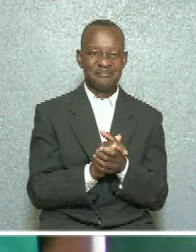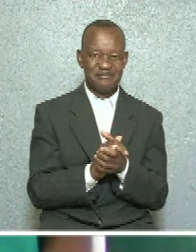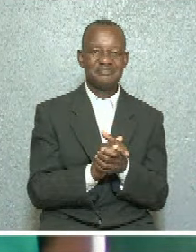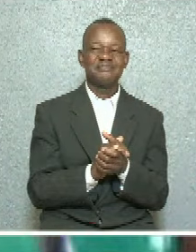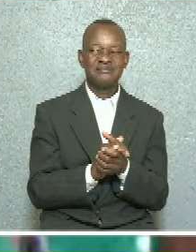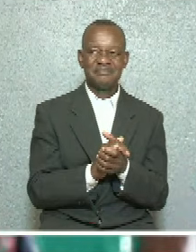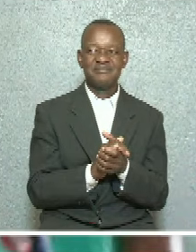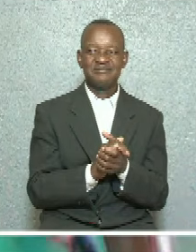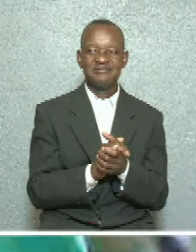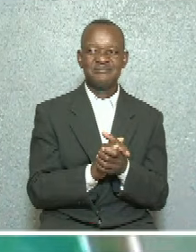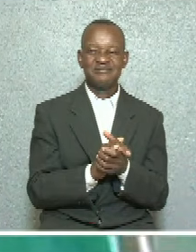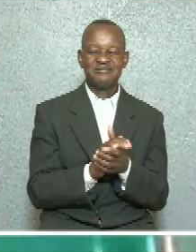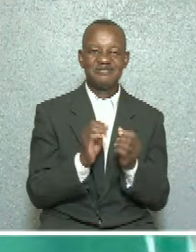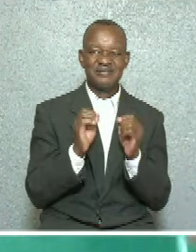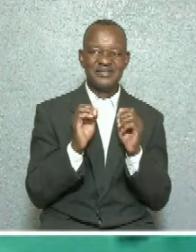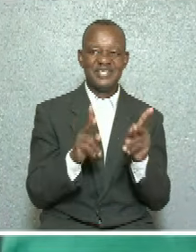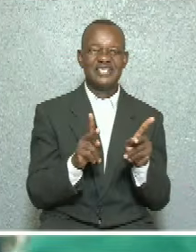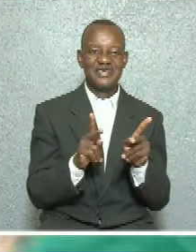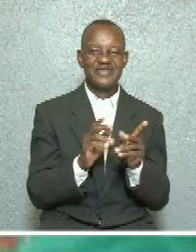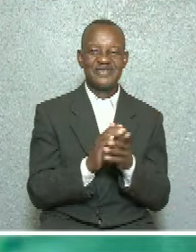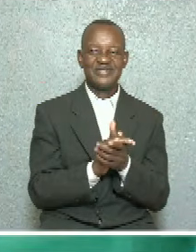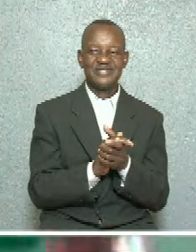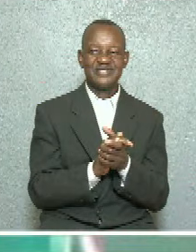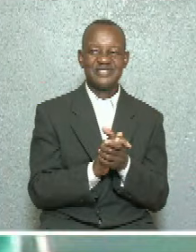you, Albertina. Welcome. Great job.